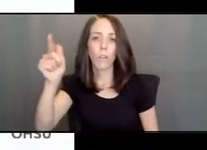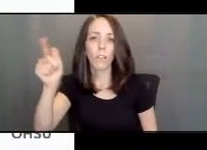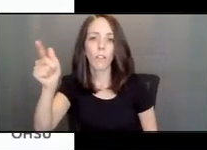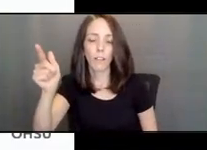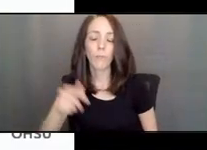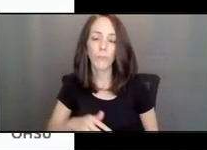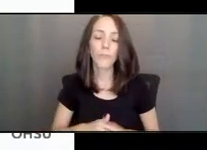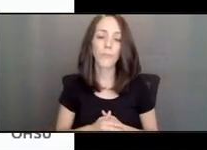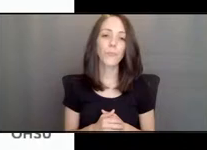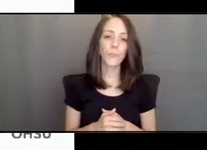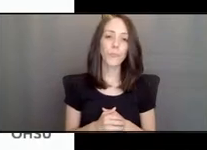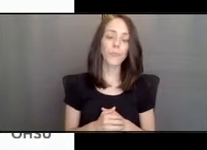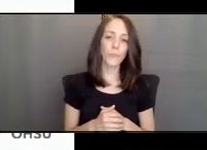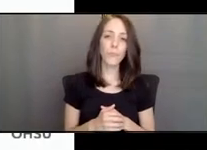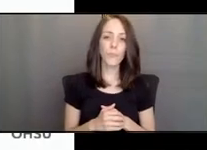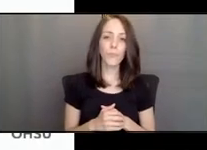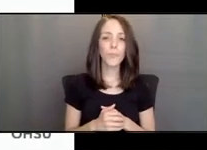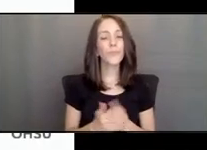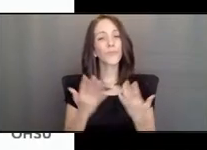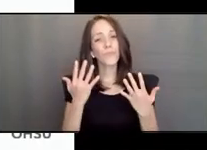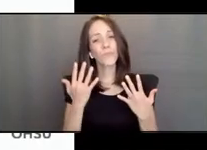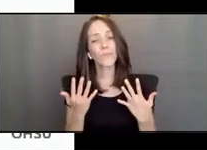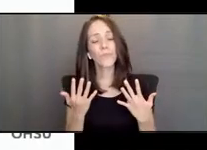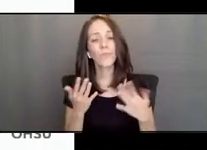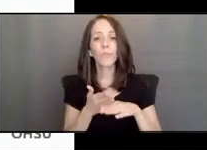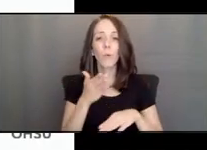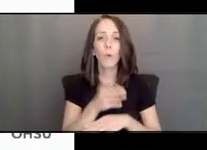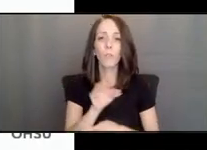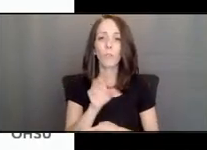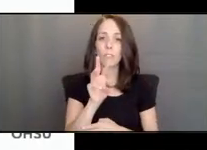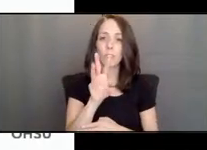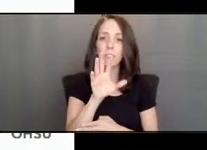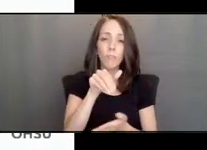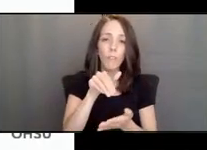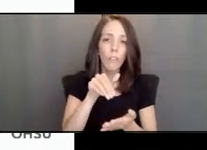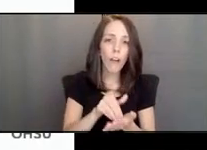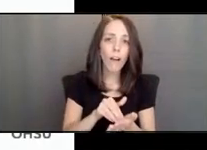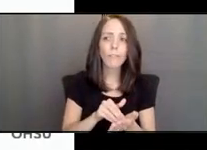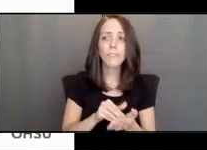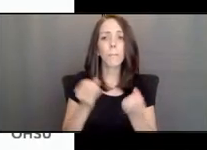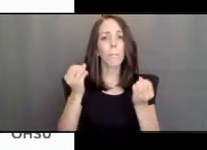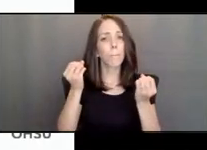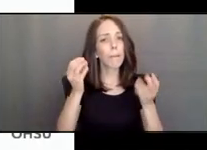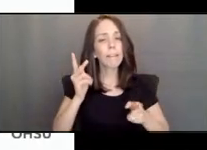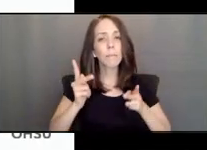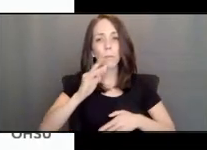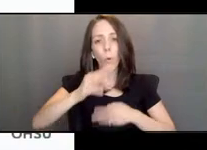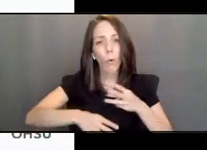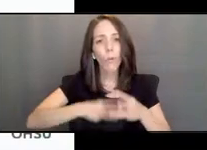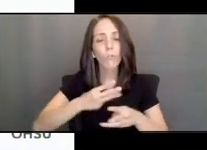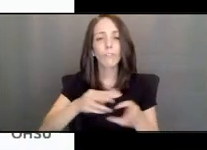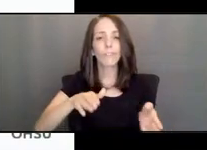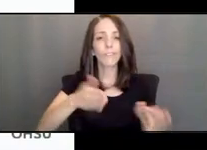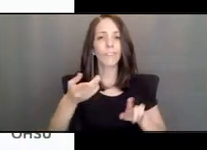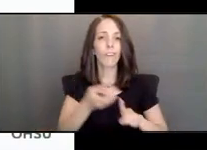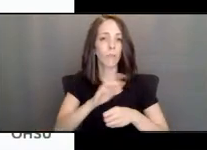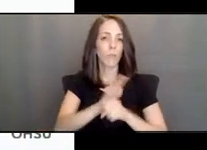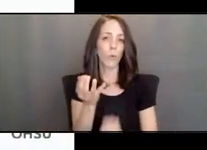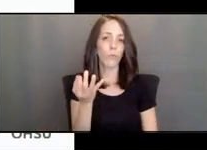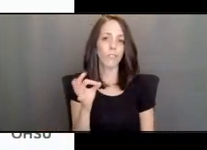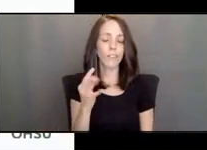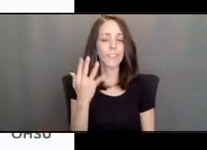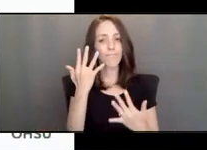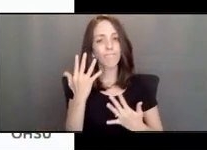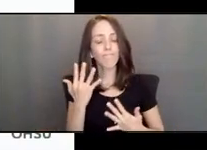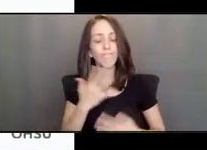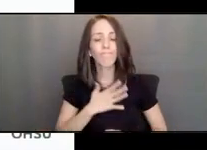Tragically, over 600,000 Americans and millions throughout the world have died from COVID-19. However,